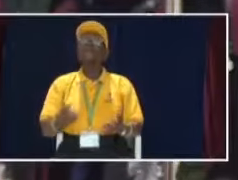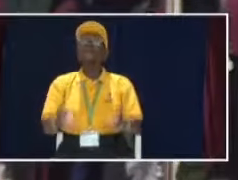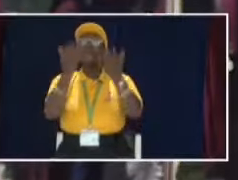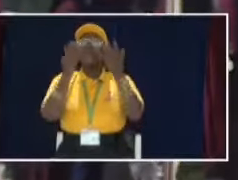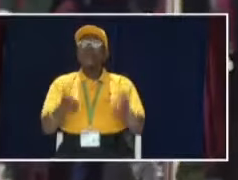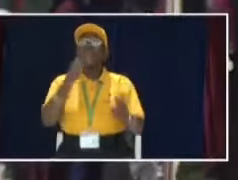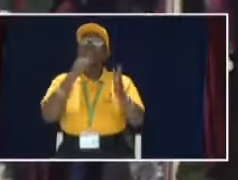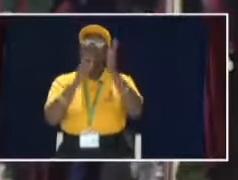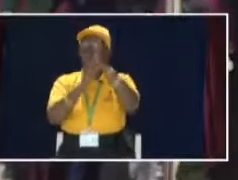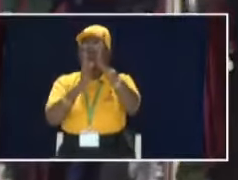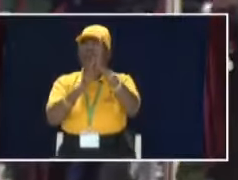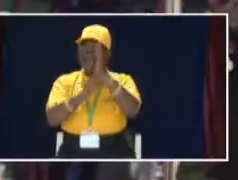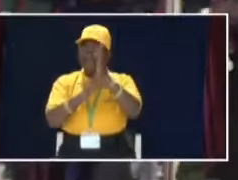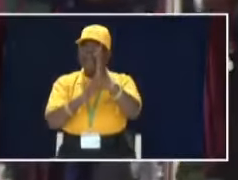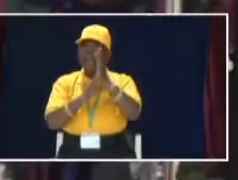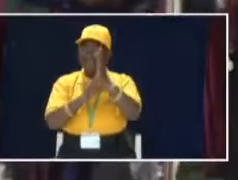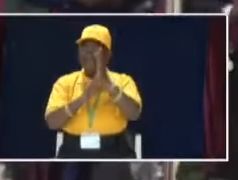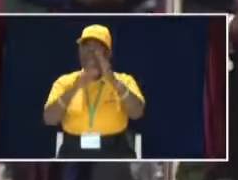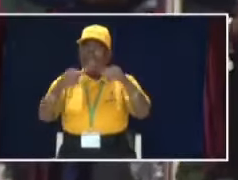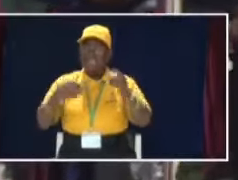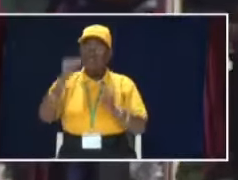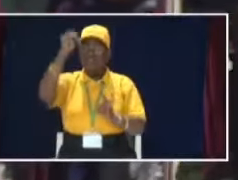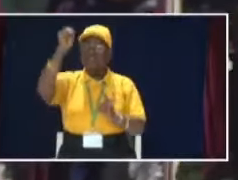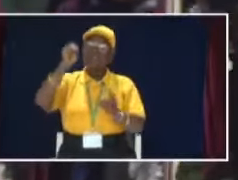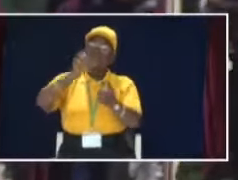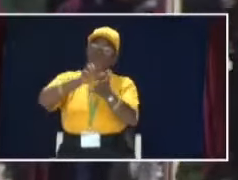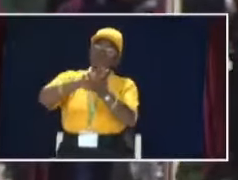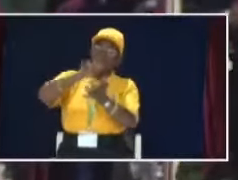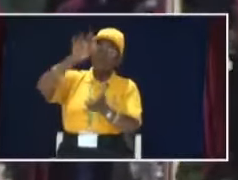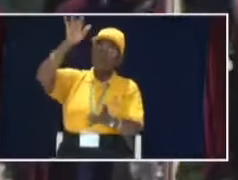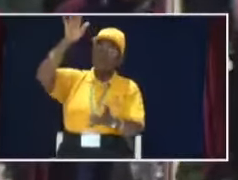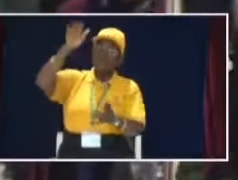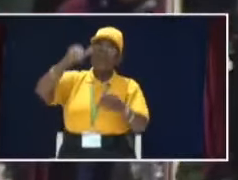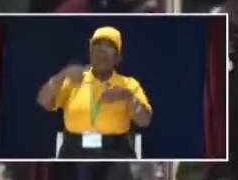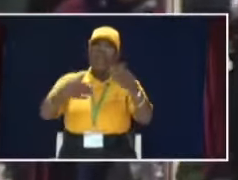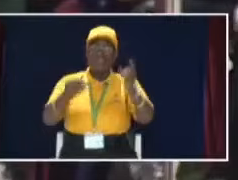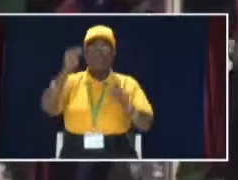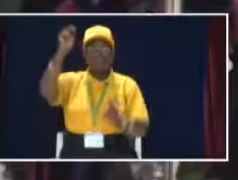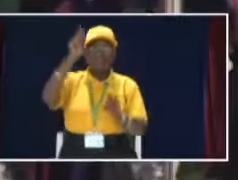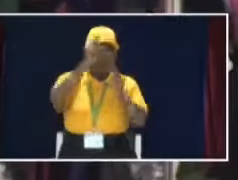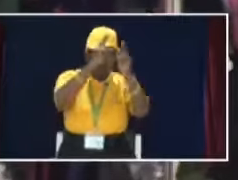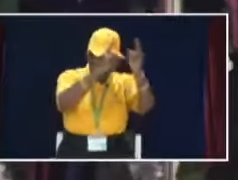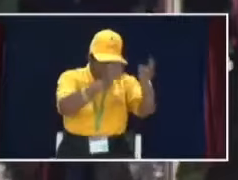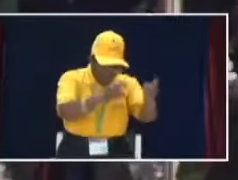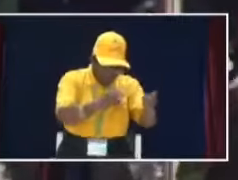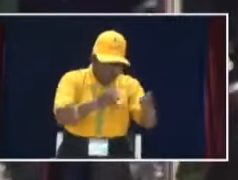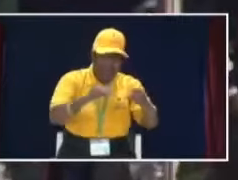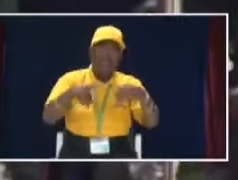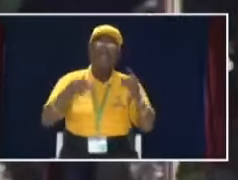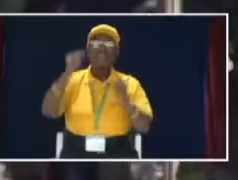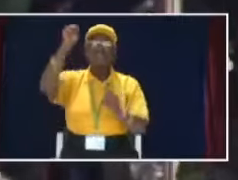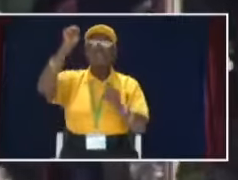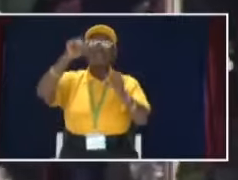before. Give him glory, give him honor, give him adoration.